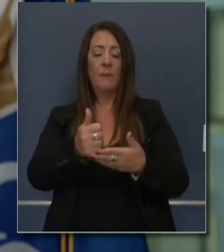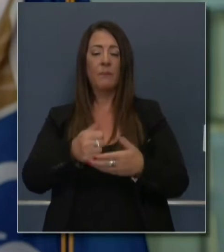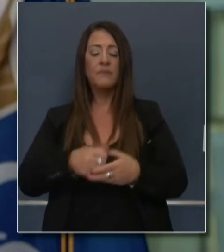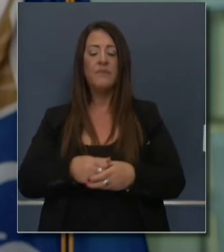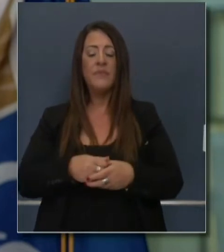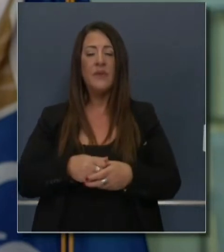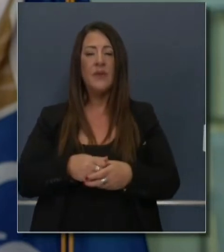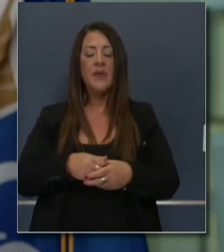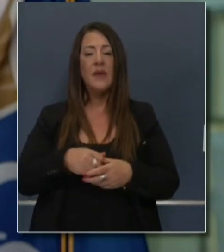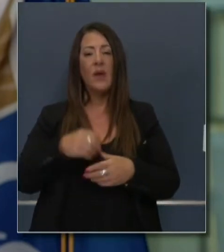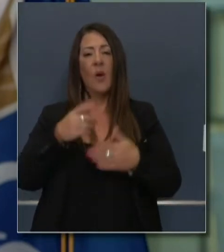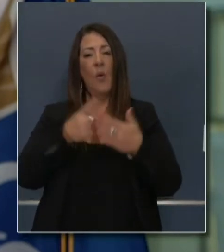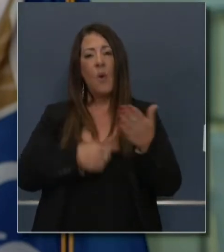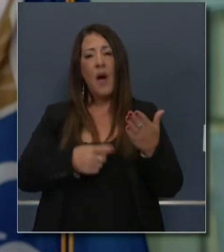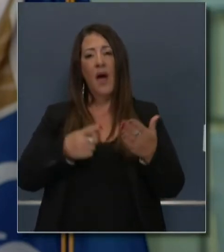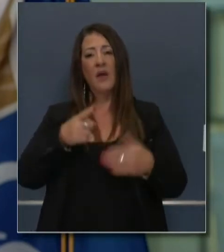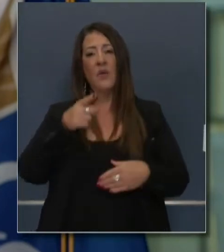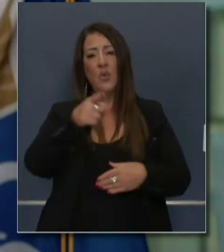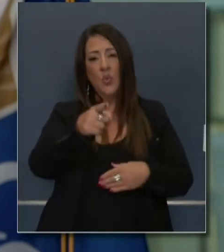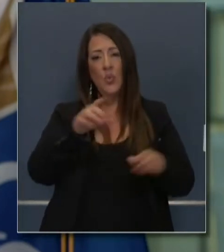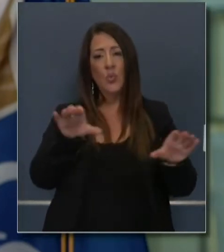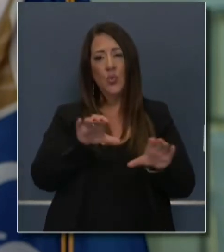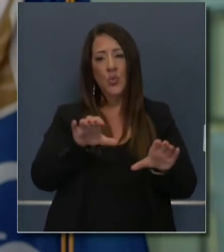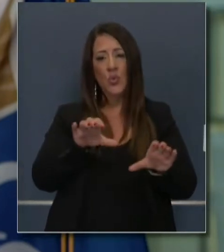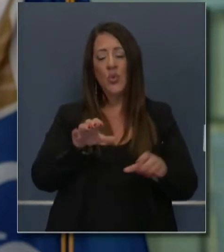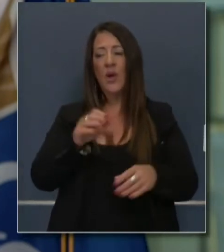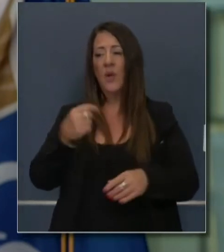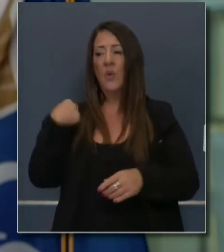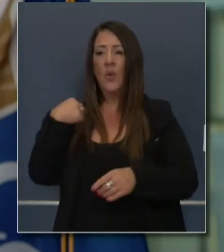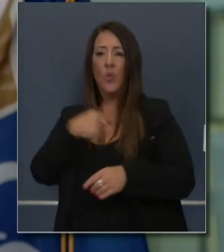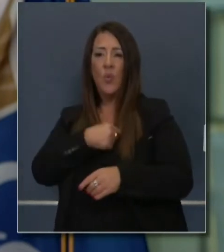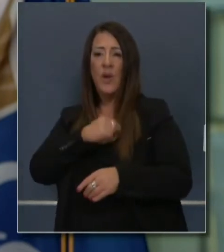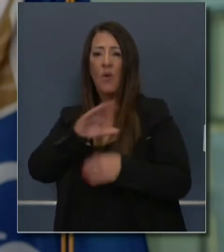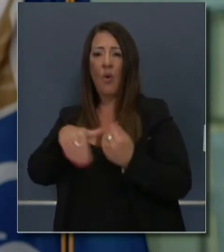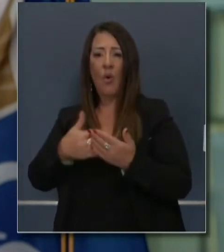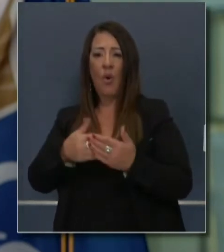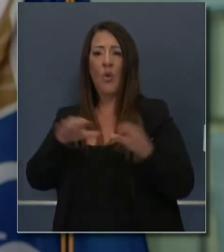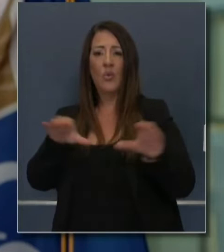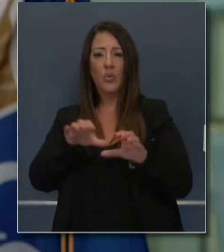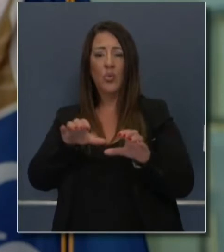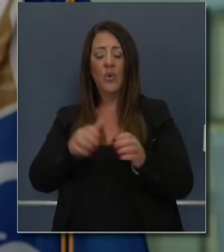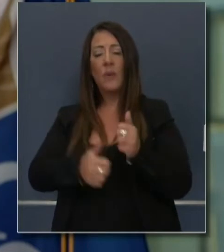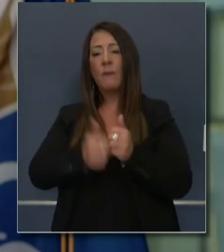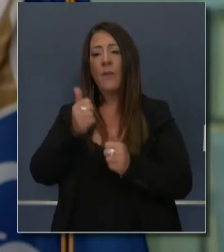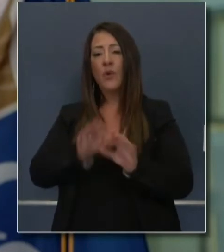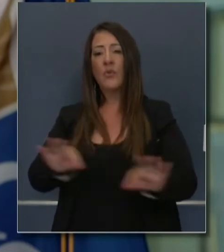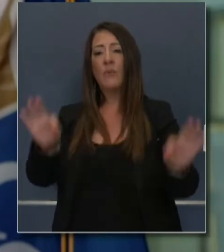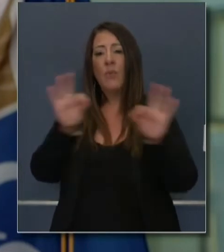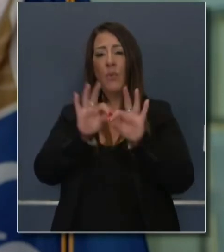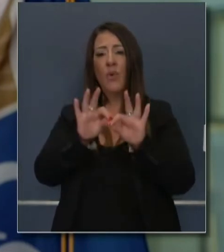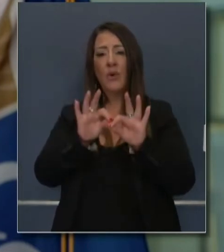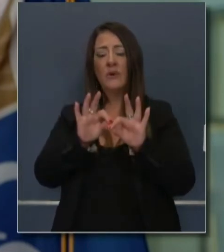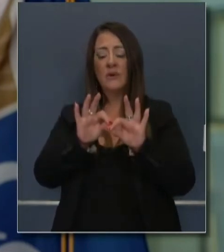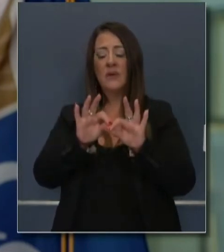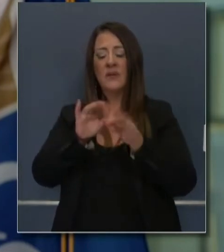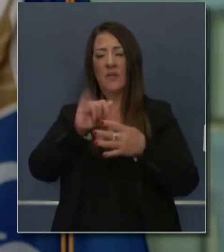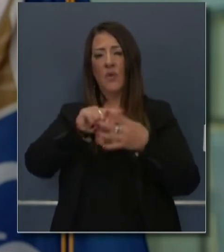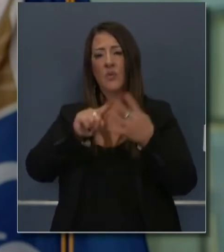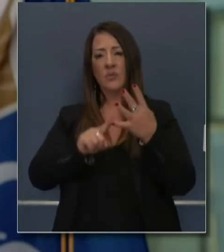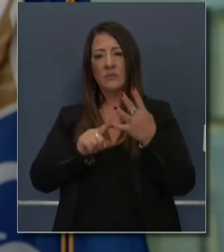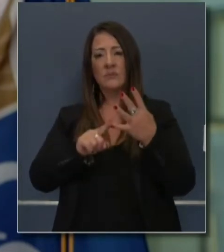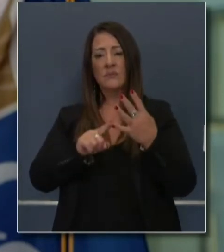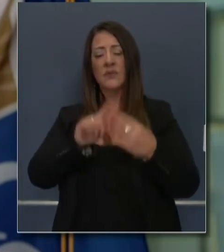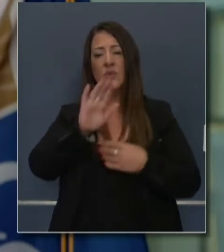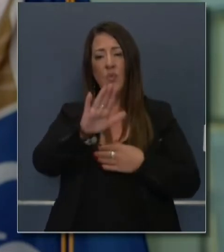what impact will we make in terms of mitigating the spread? Until then, that impact is demonstrable by your